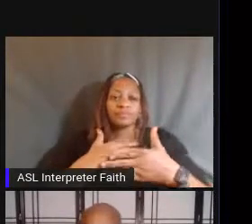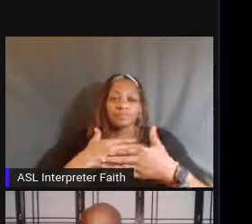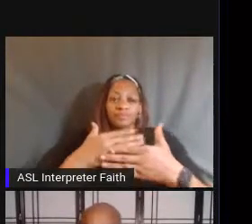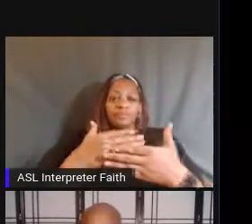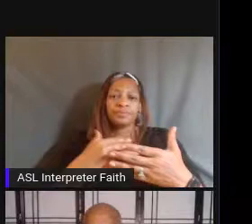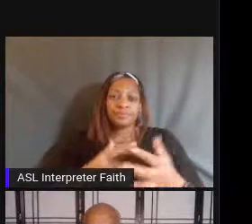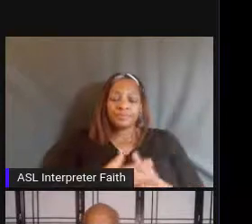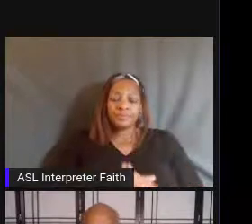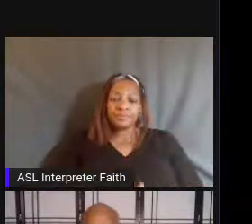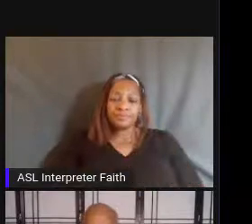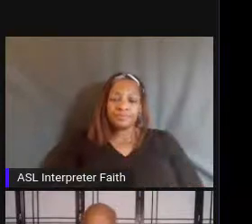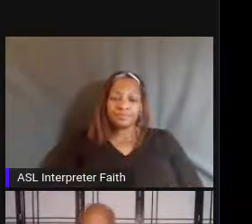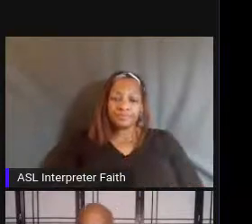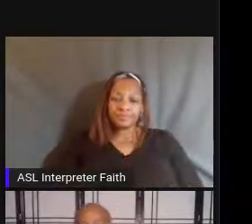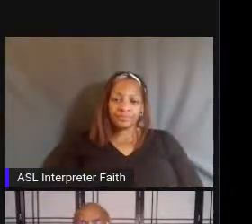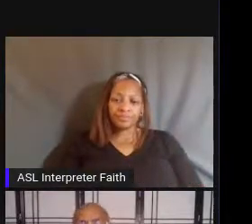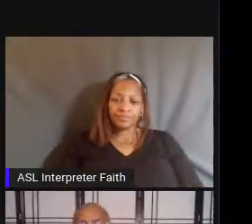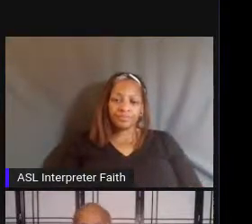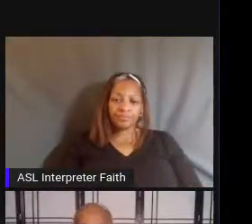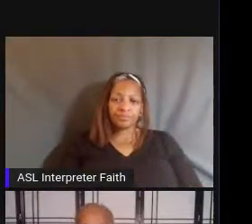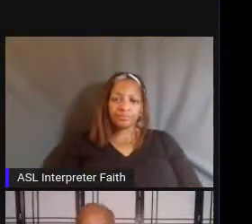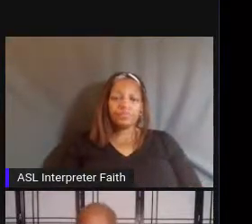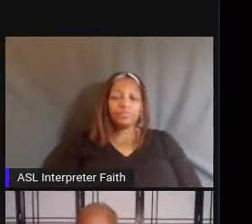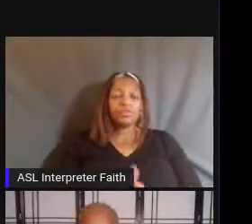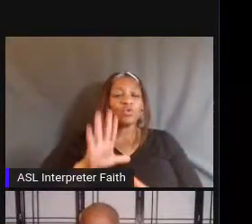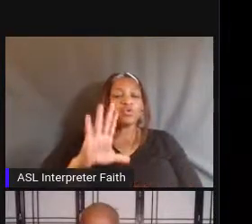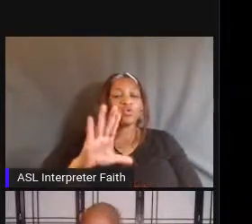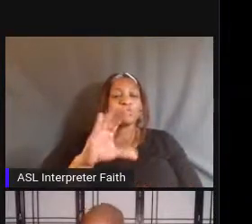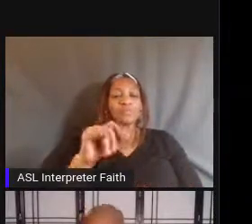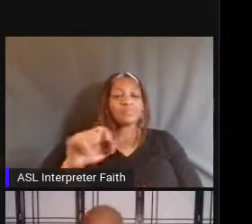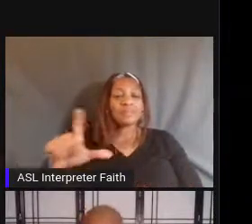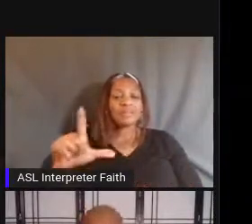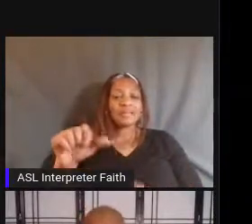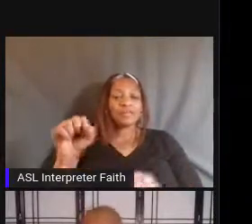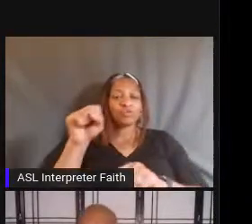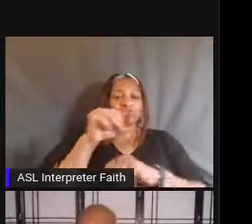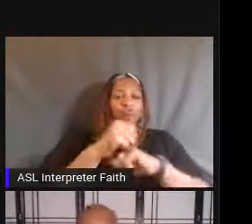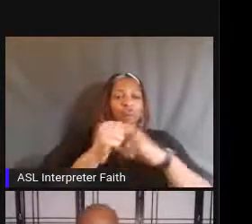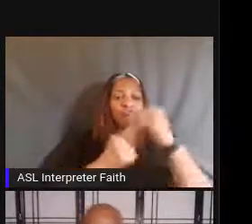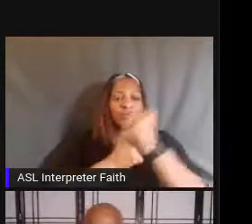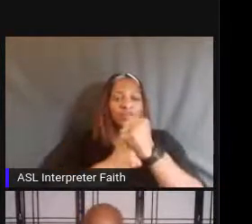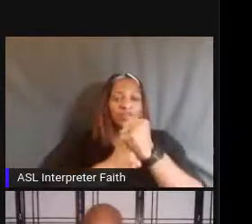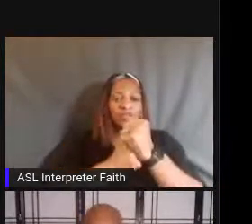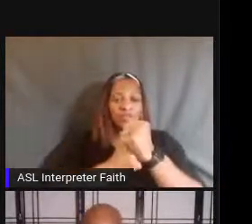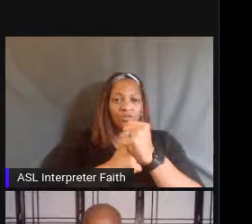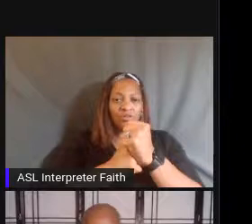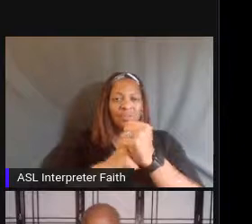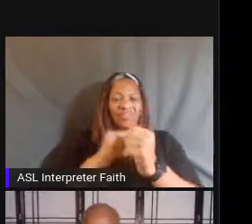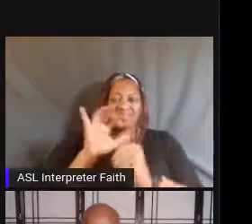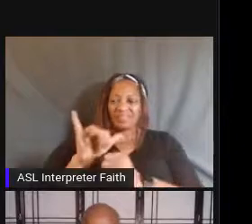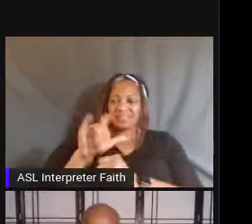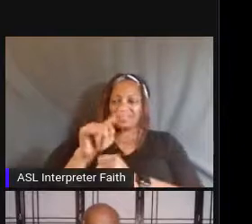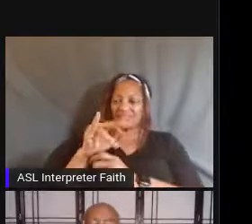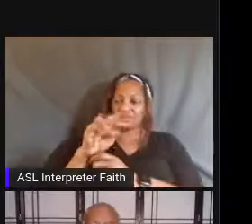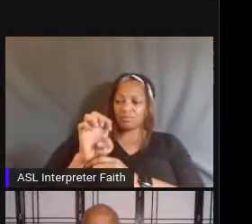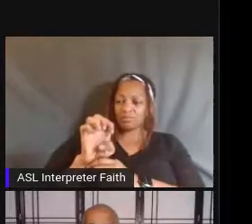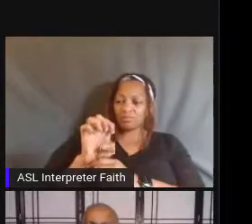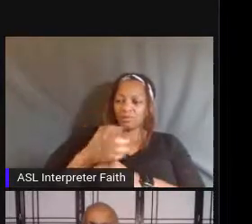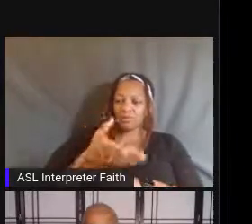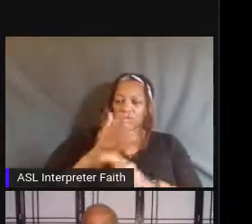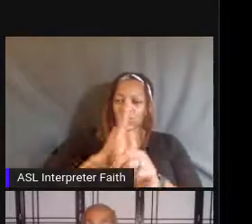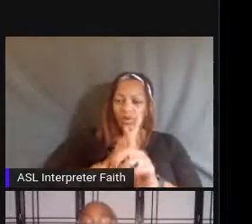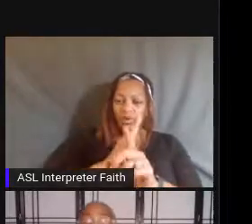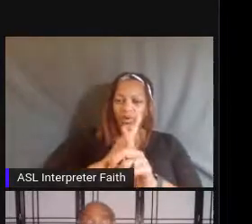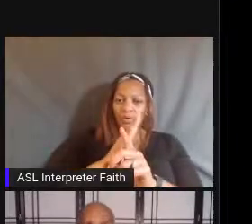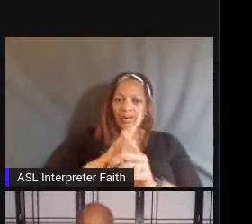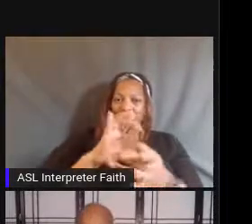Your cell structure is a temple with structure. Every cell, the temple of God.